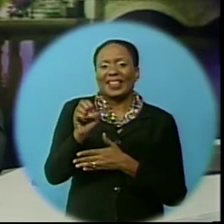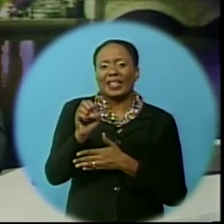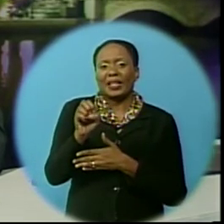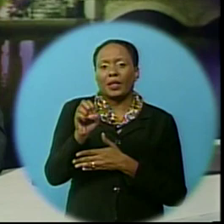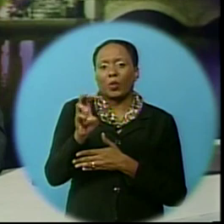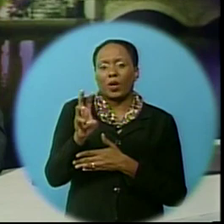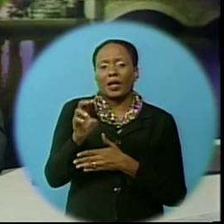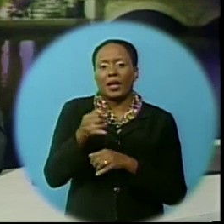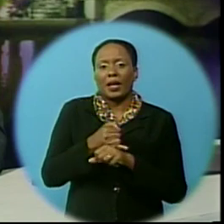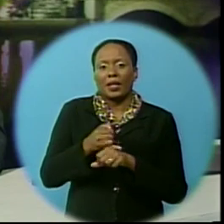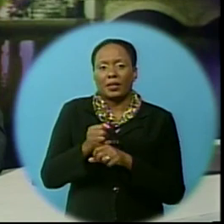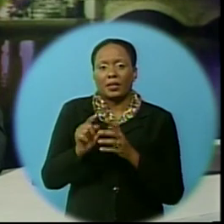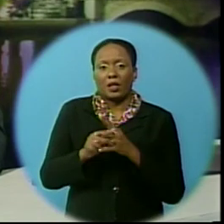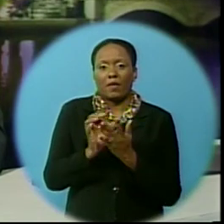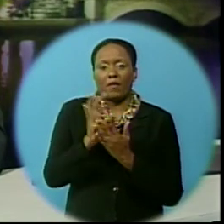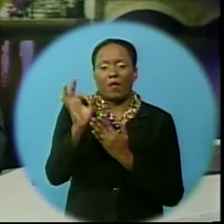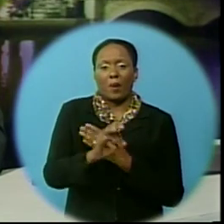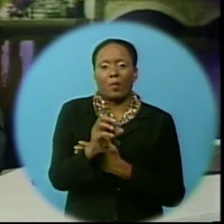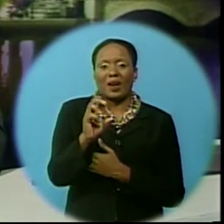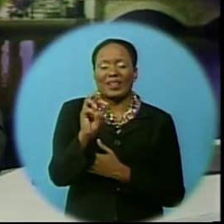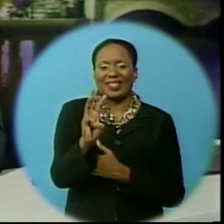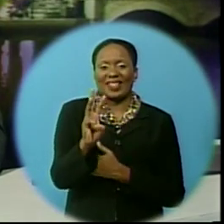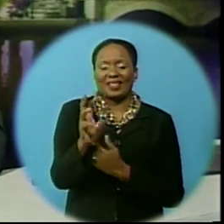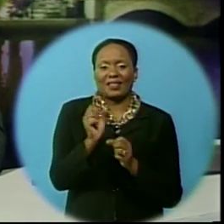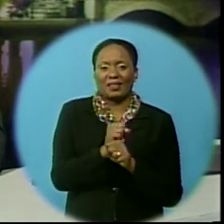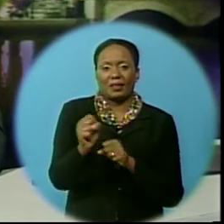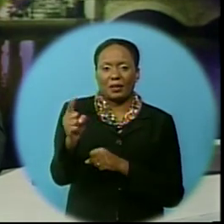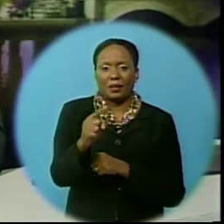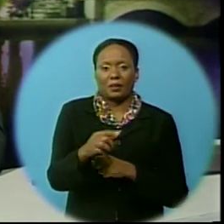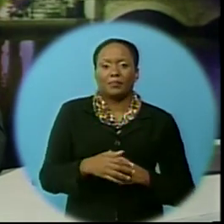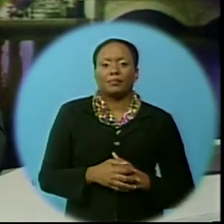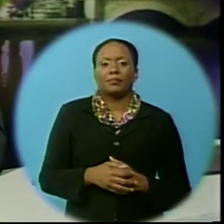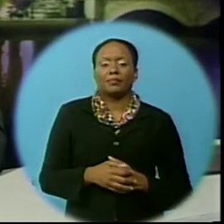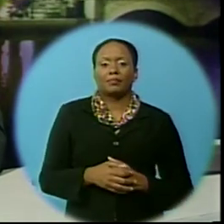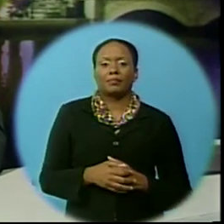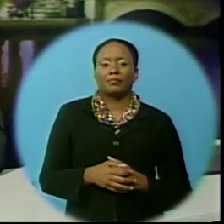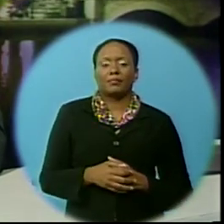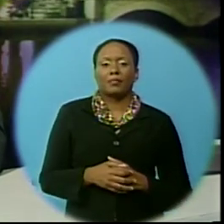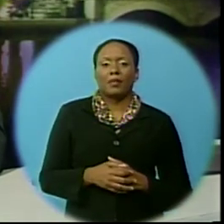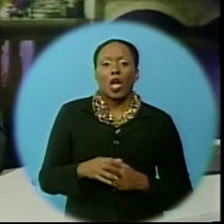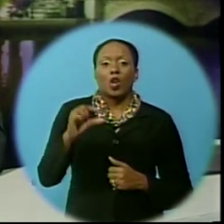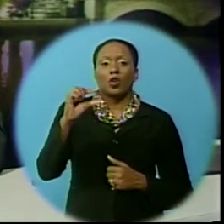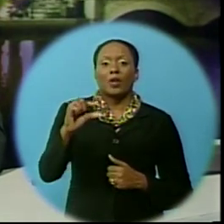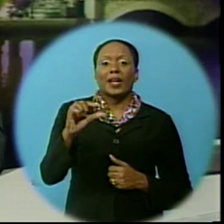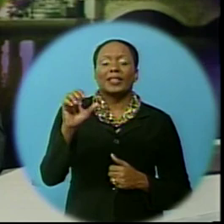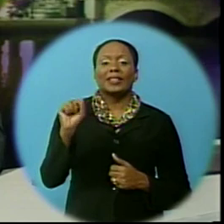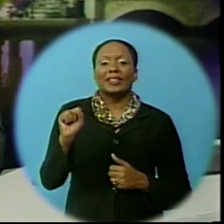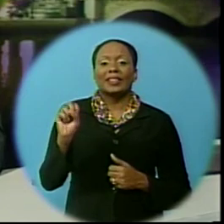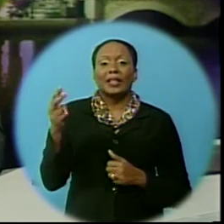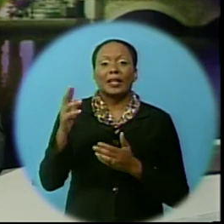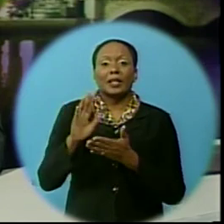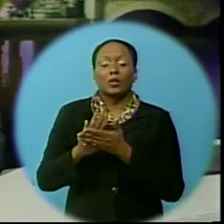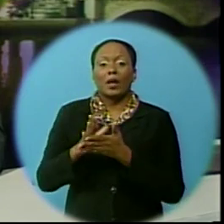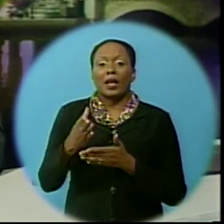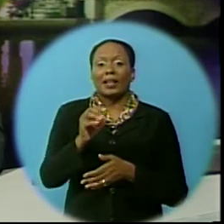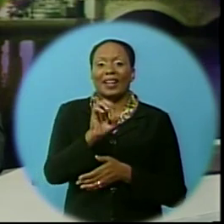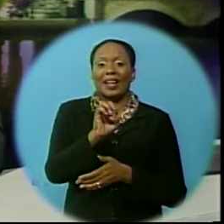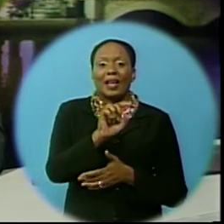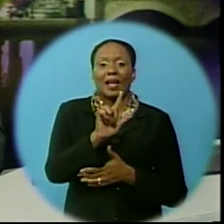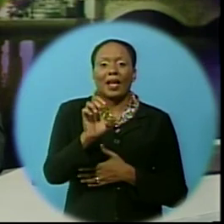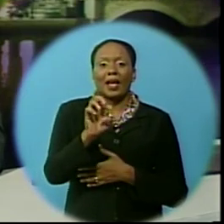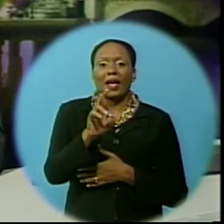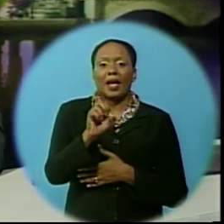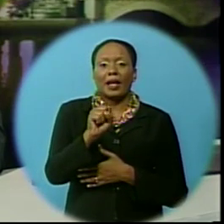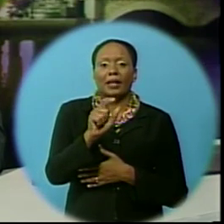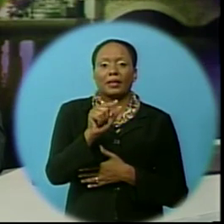February 6, 2015. While Great and Scilly and Ellerslie will go head-to-head to be crowned champions of the Division